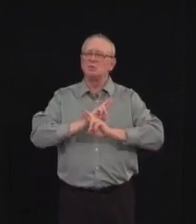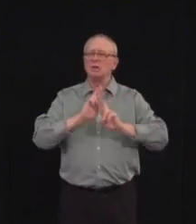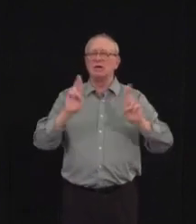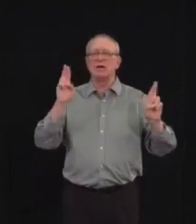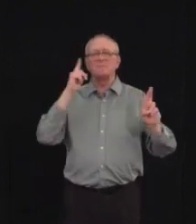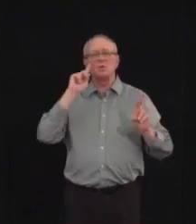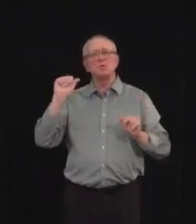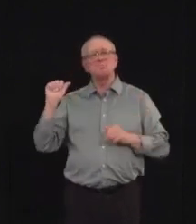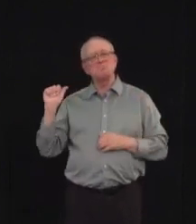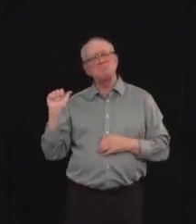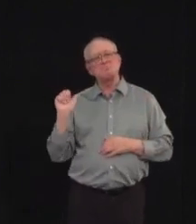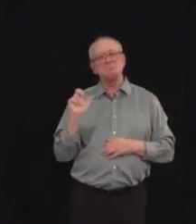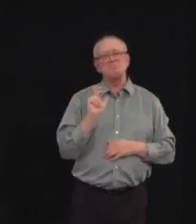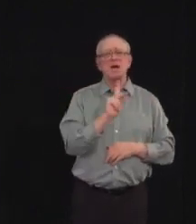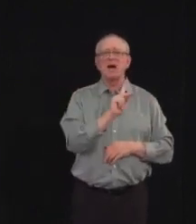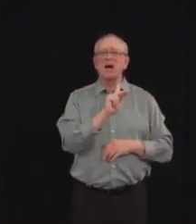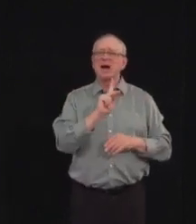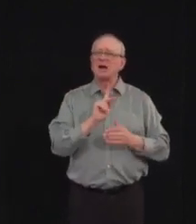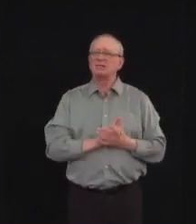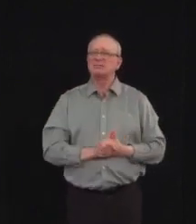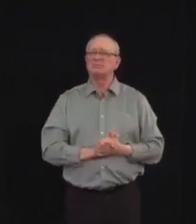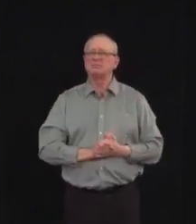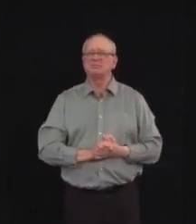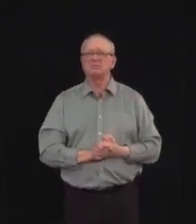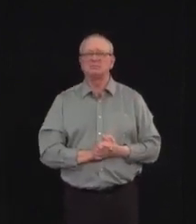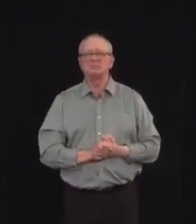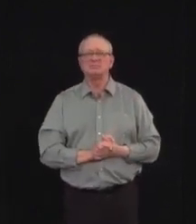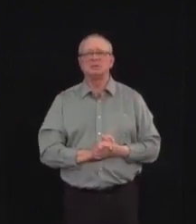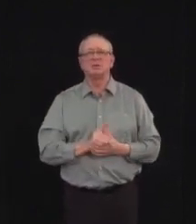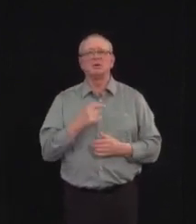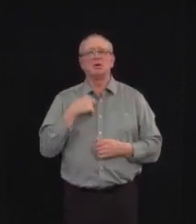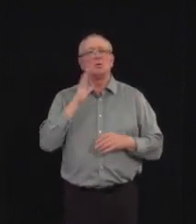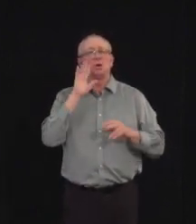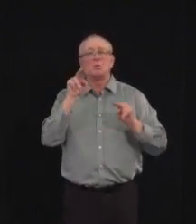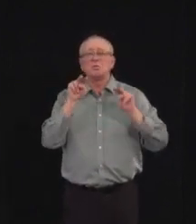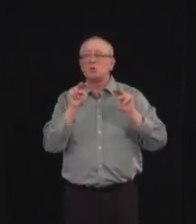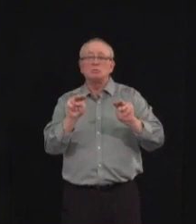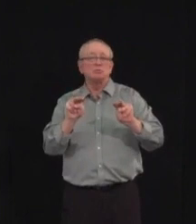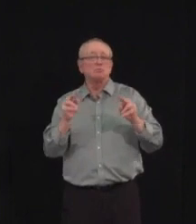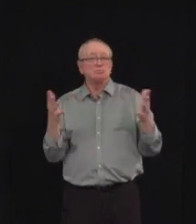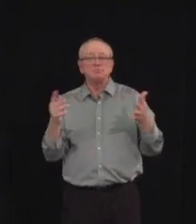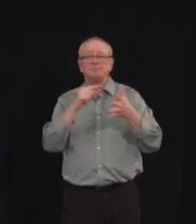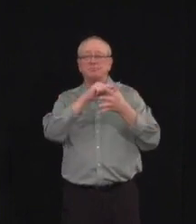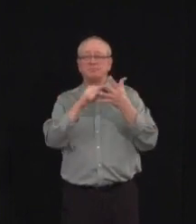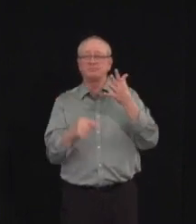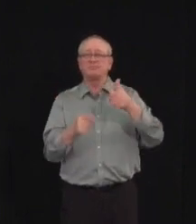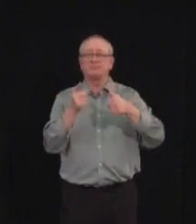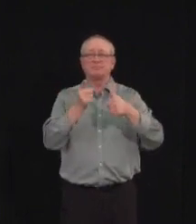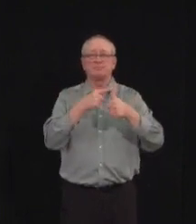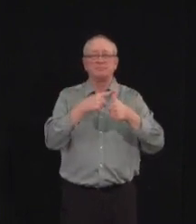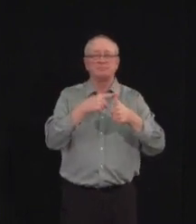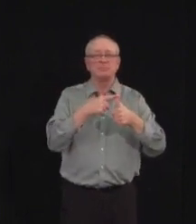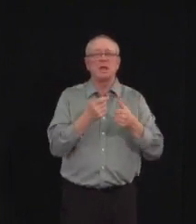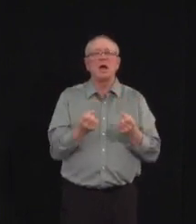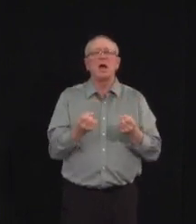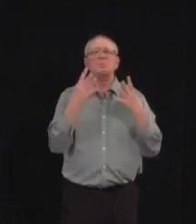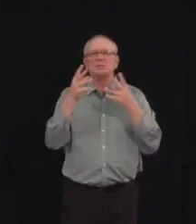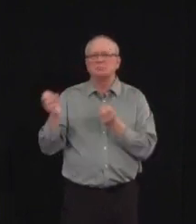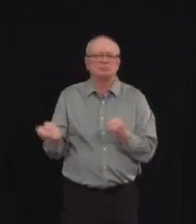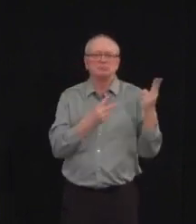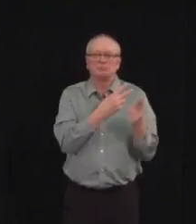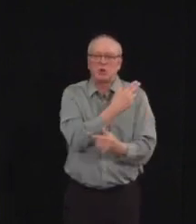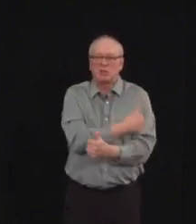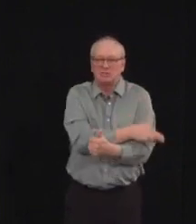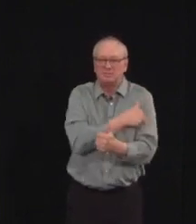ago today. Health measures we will be watching include the following: the number of hospitalizations, the number of